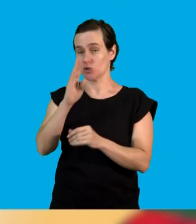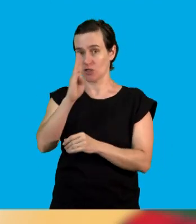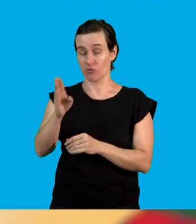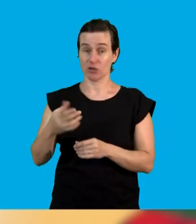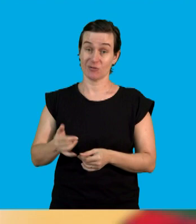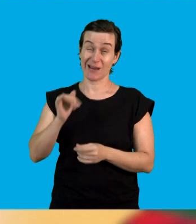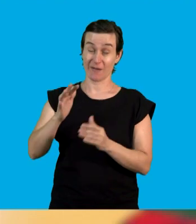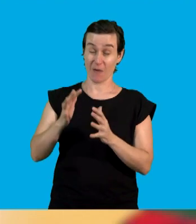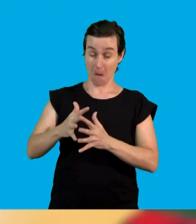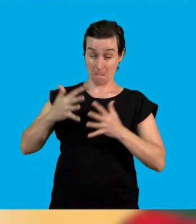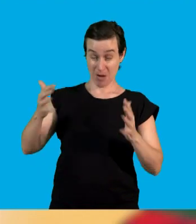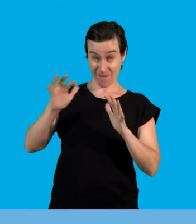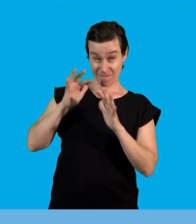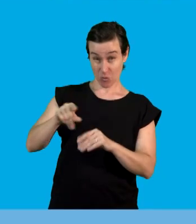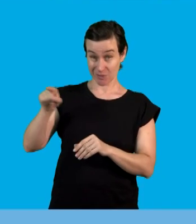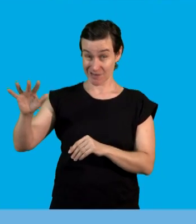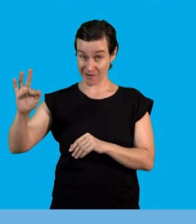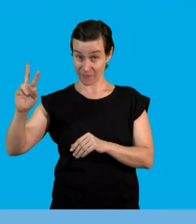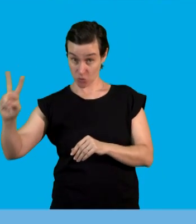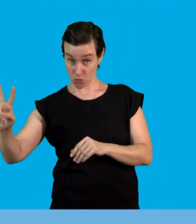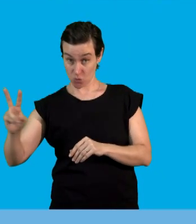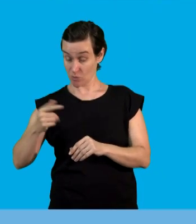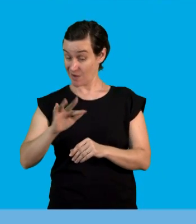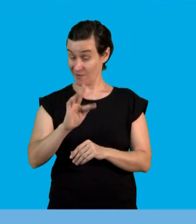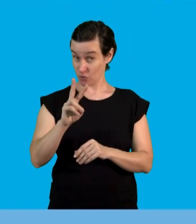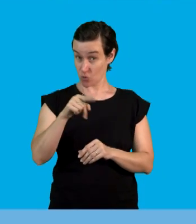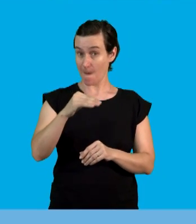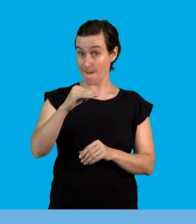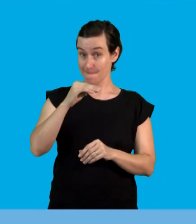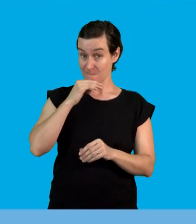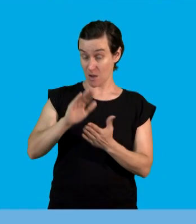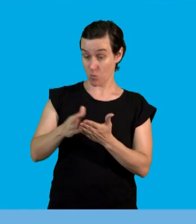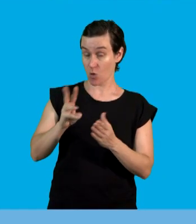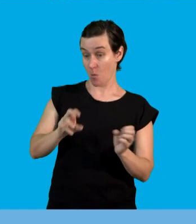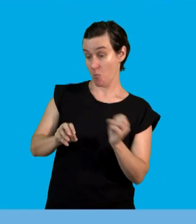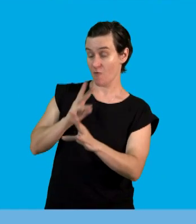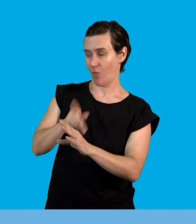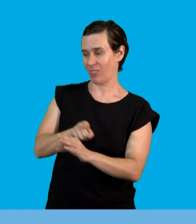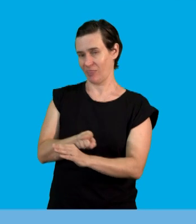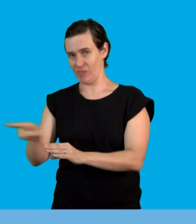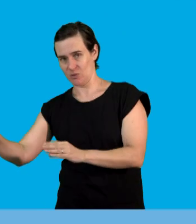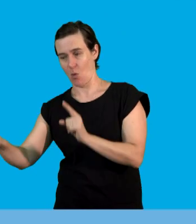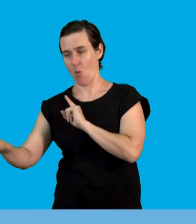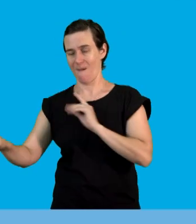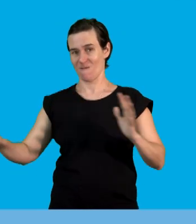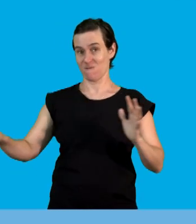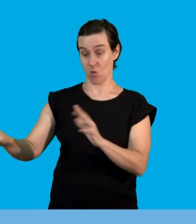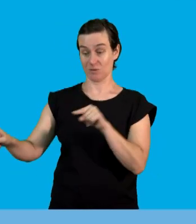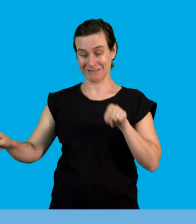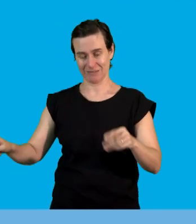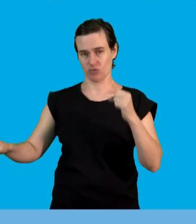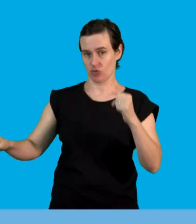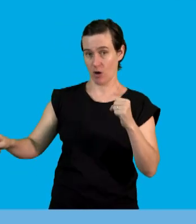on F2, that would mean that this book will be going towards the right-hand side, towards the direction of F2. But in this